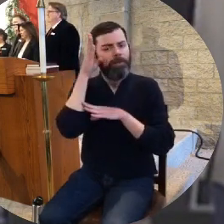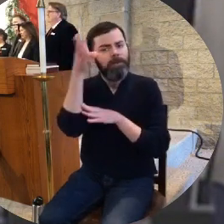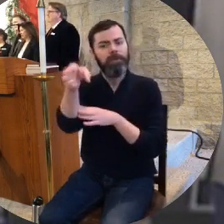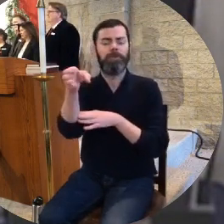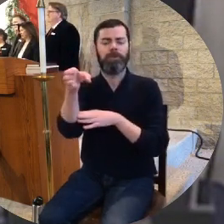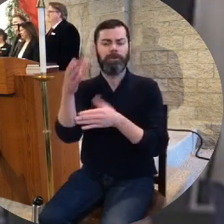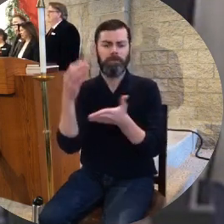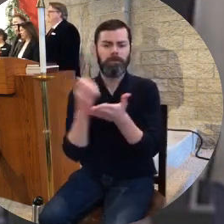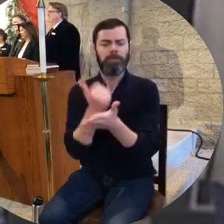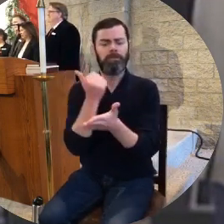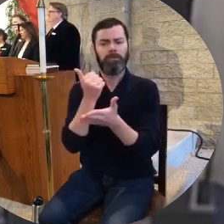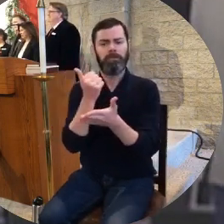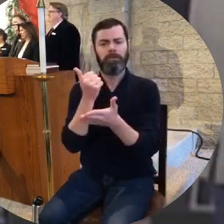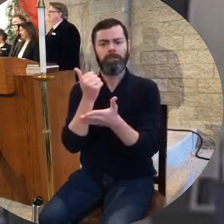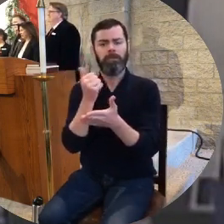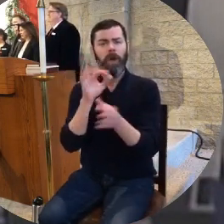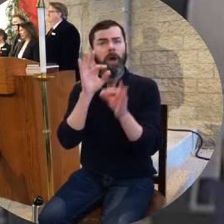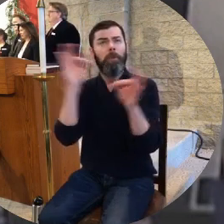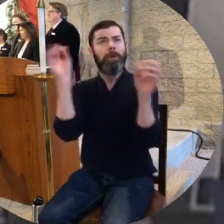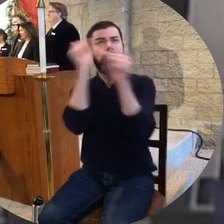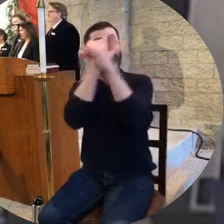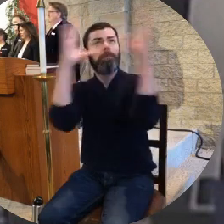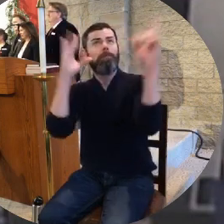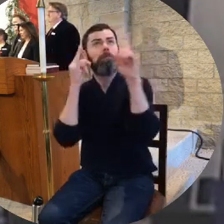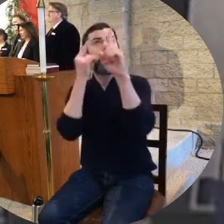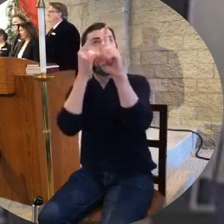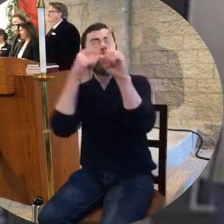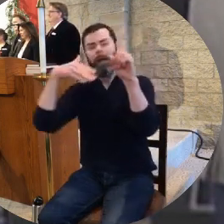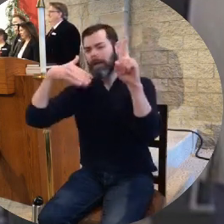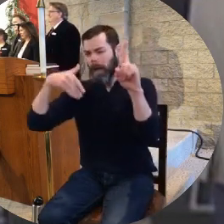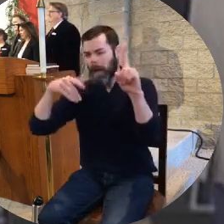imagined, but a future that is held in consciousness.